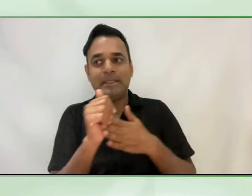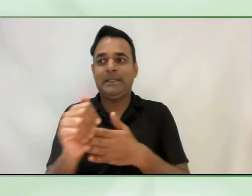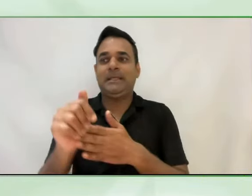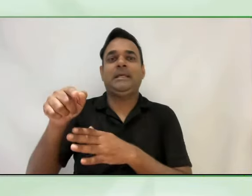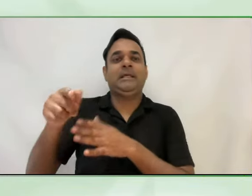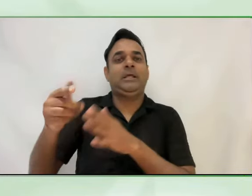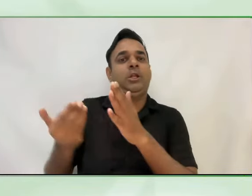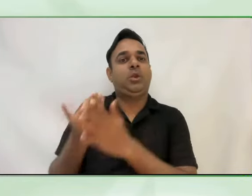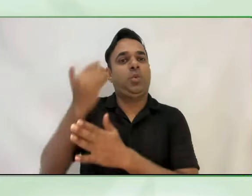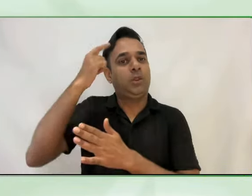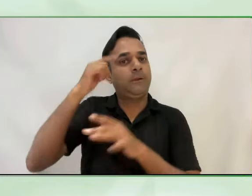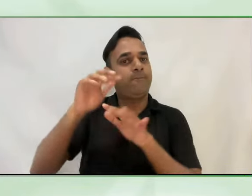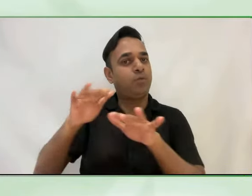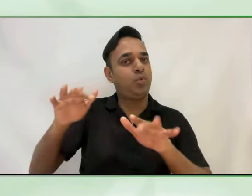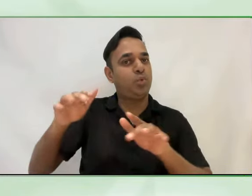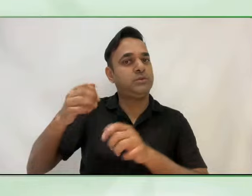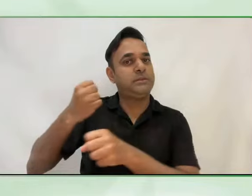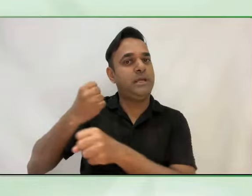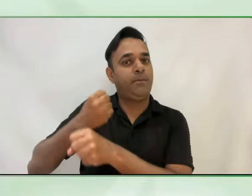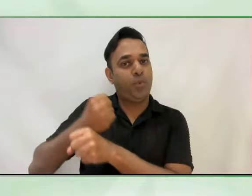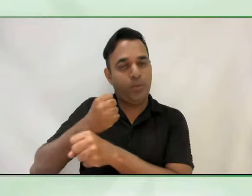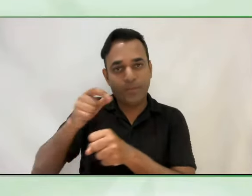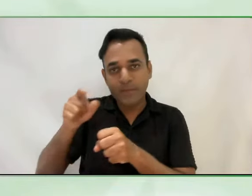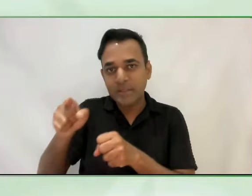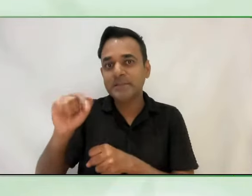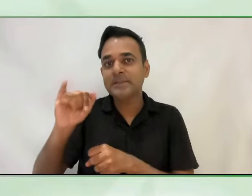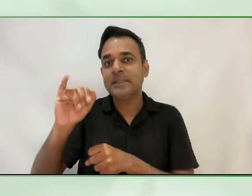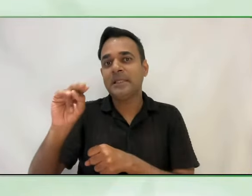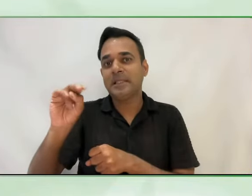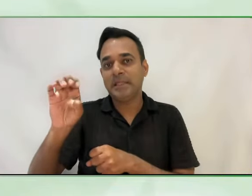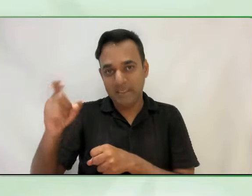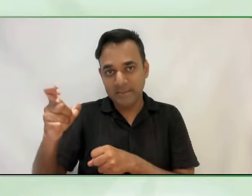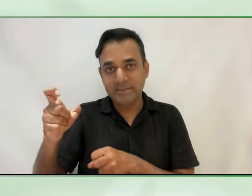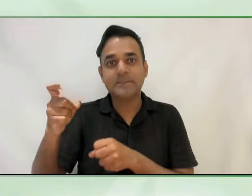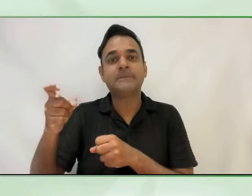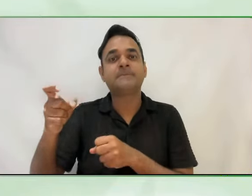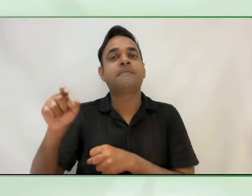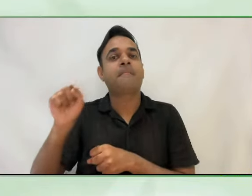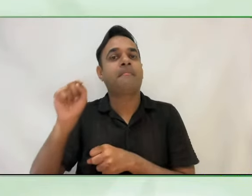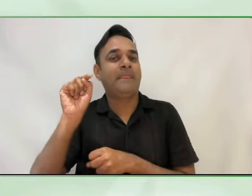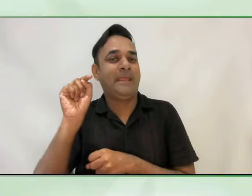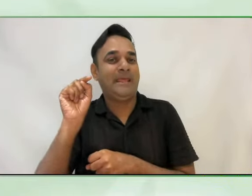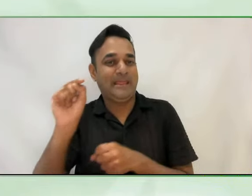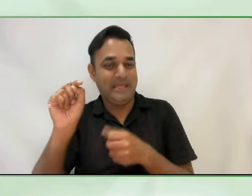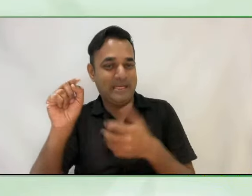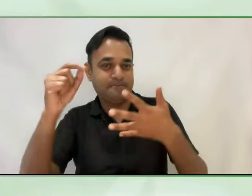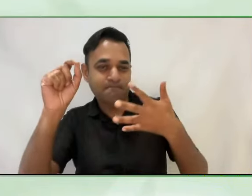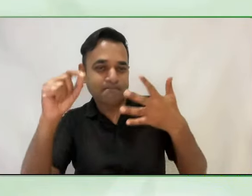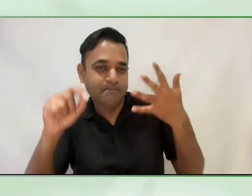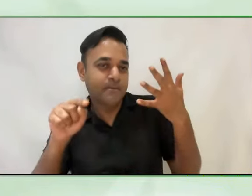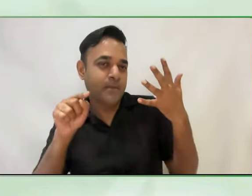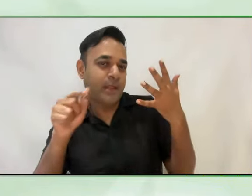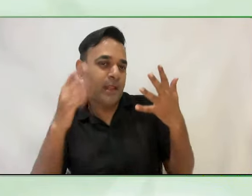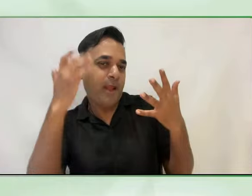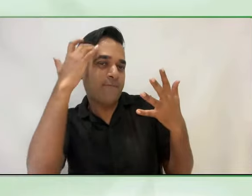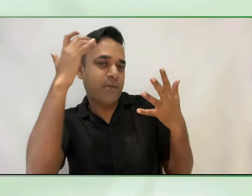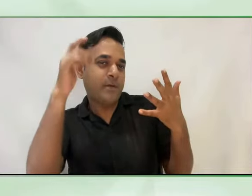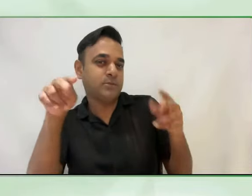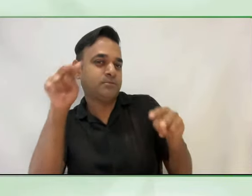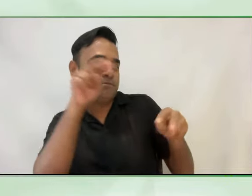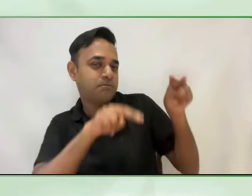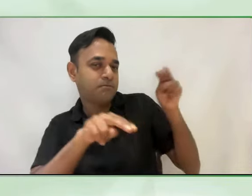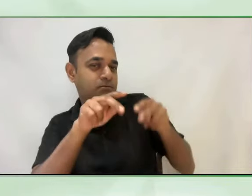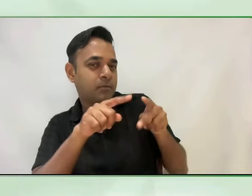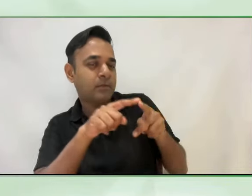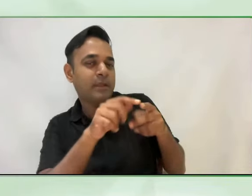Review. And that began to look at different barriers within the state that we have towards accessing employment.